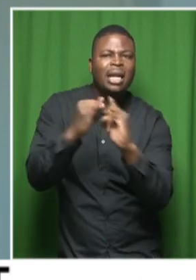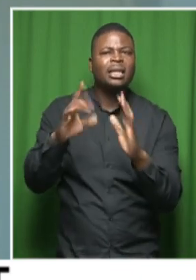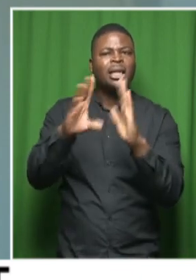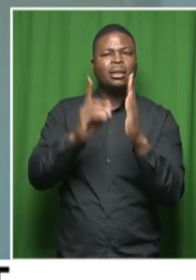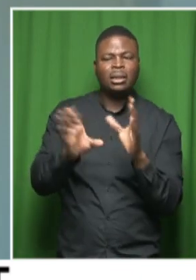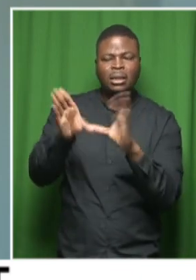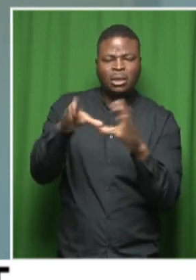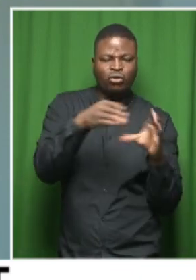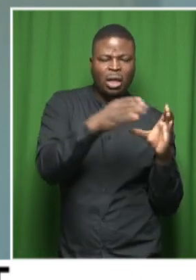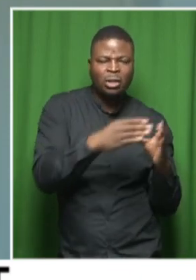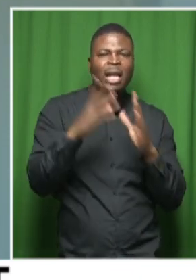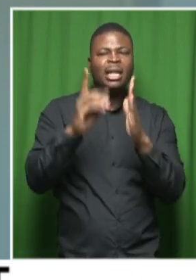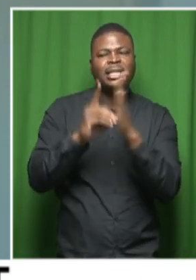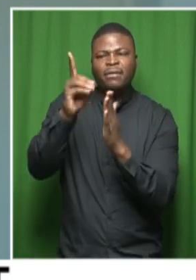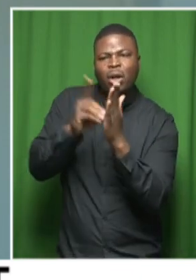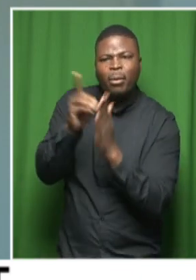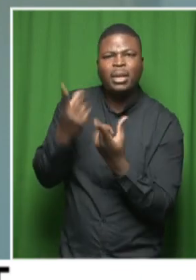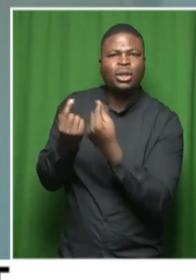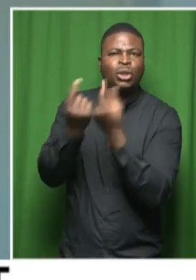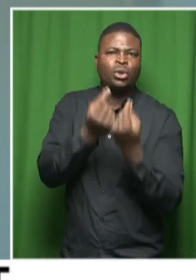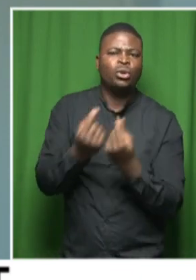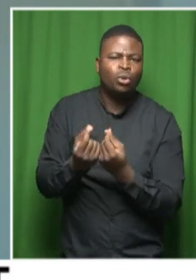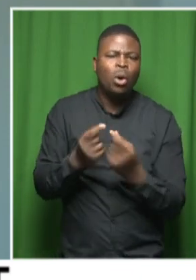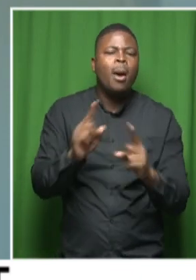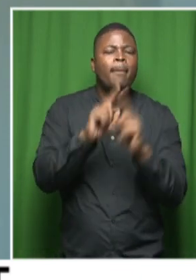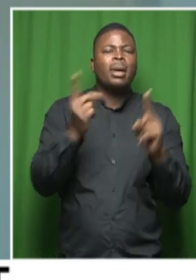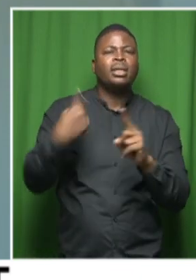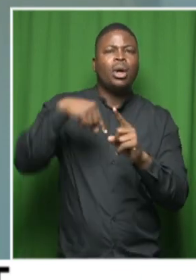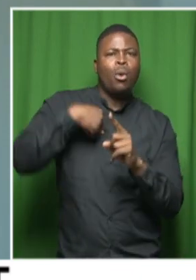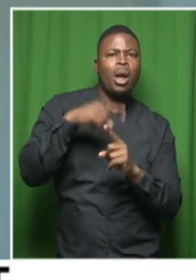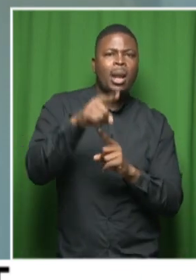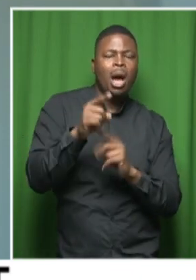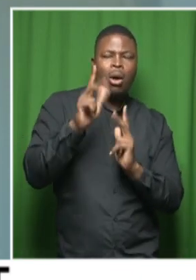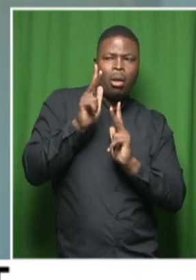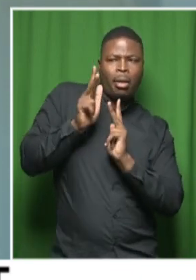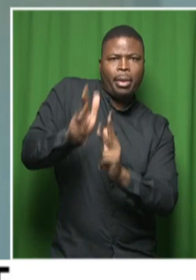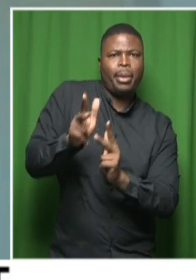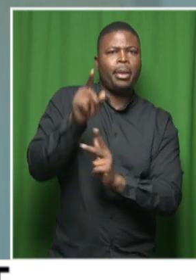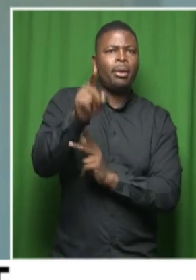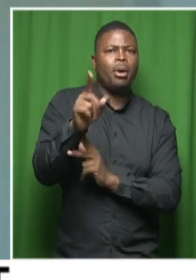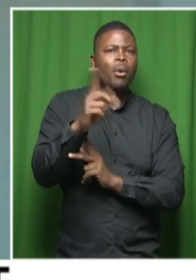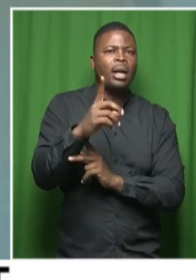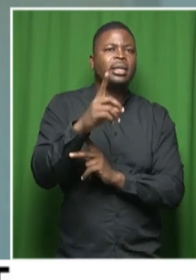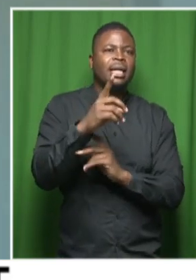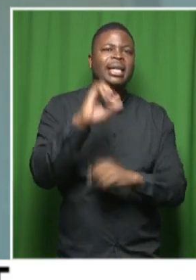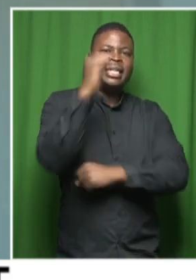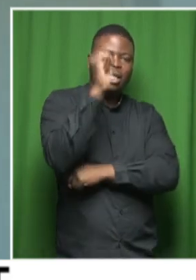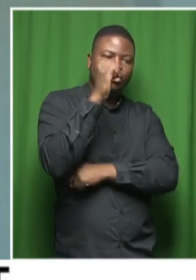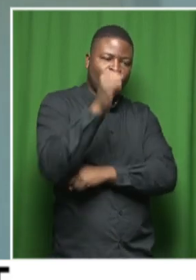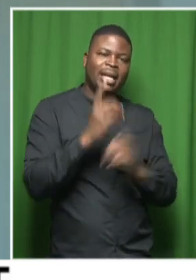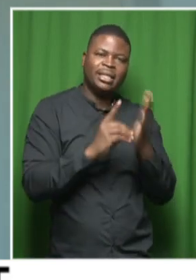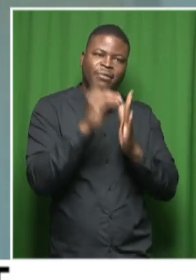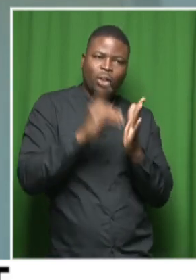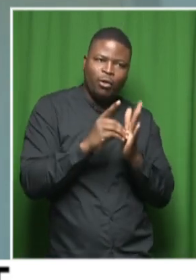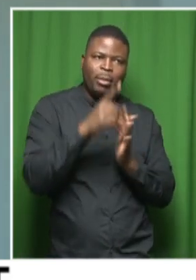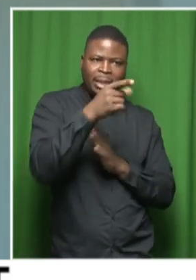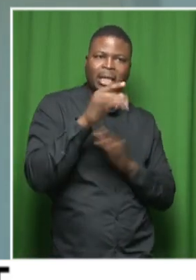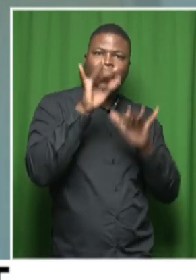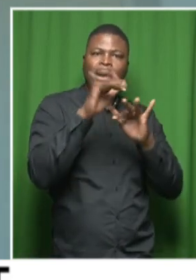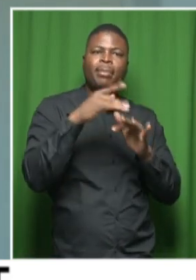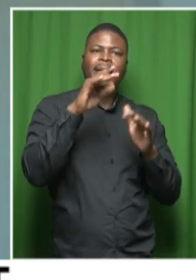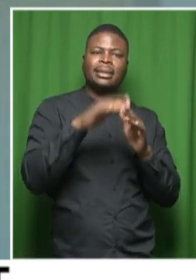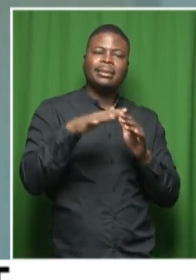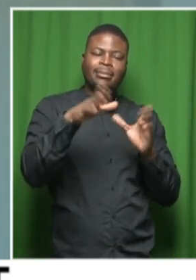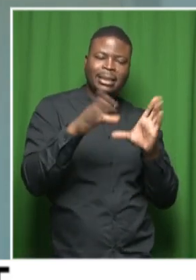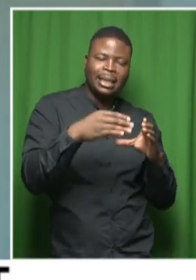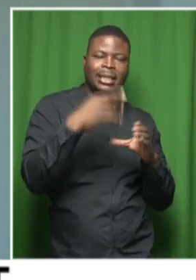expertise of is public sector government. So we've not embedded industrial development within public sector government. And all we